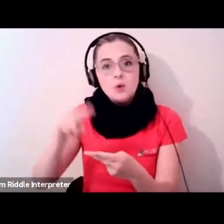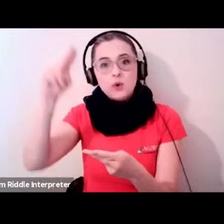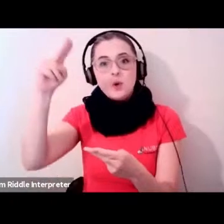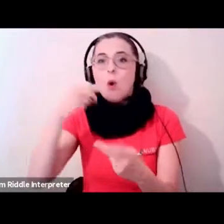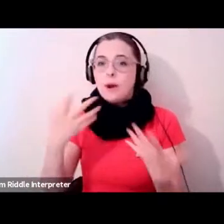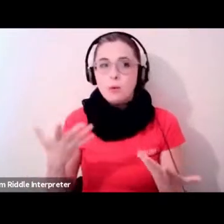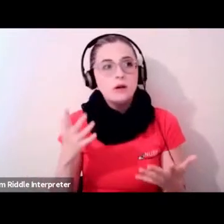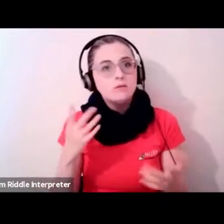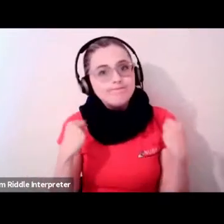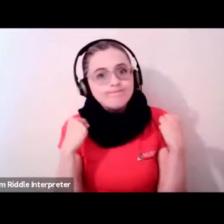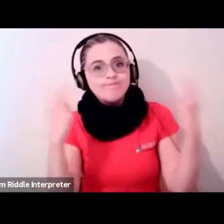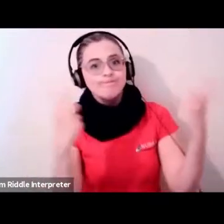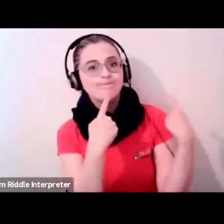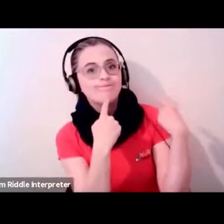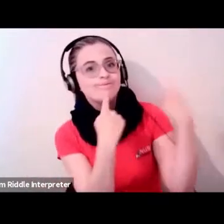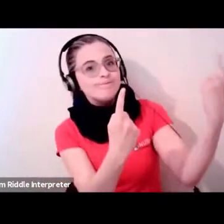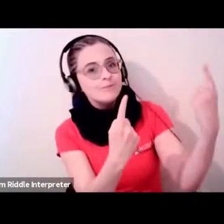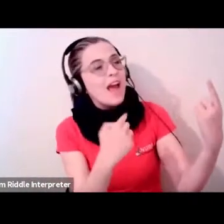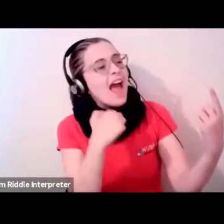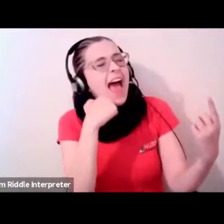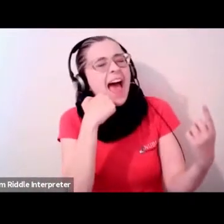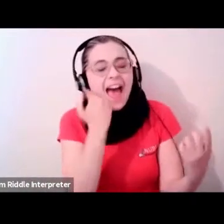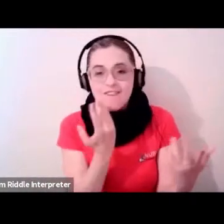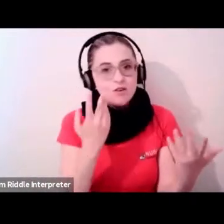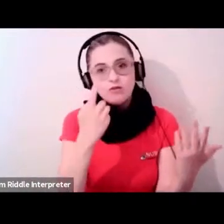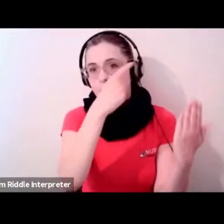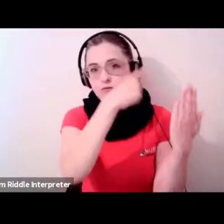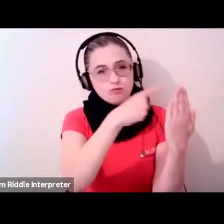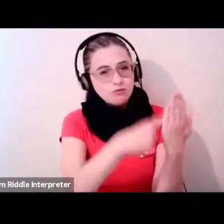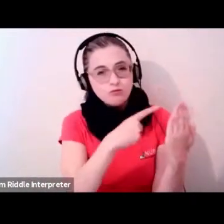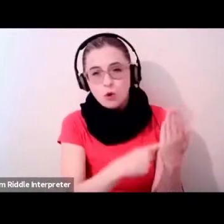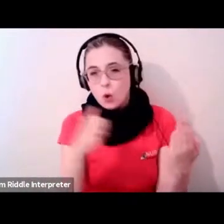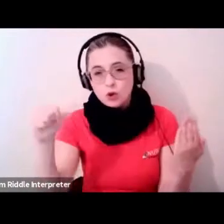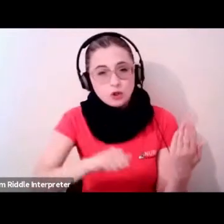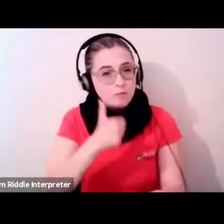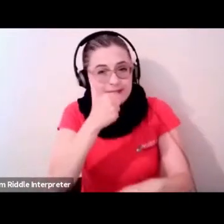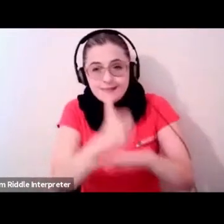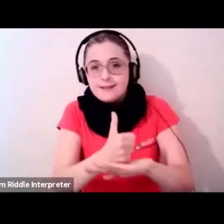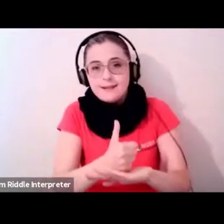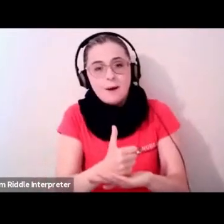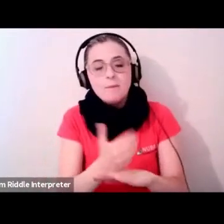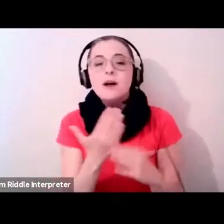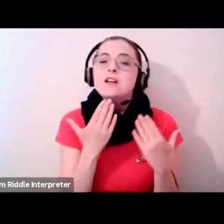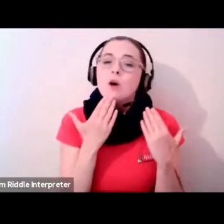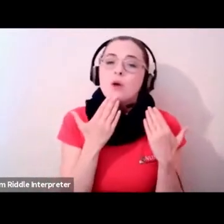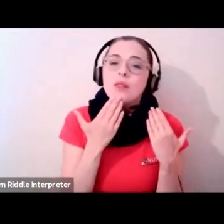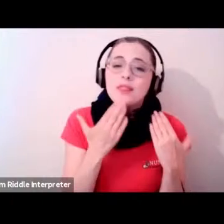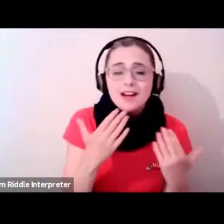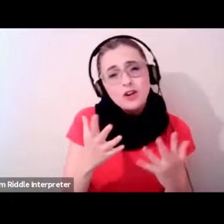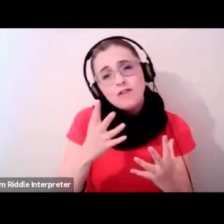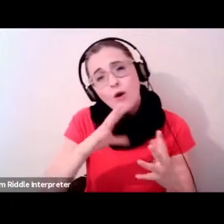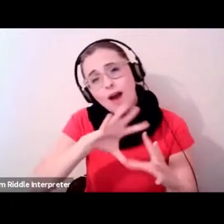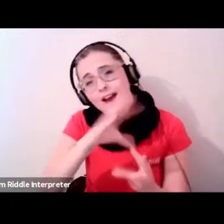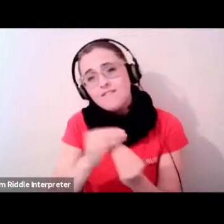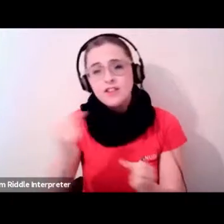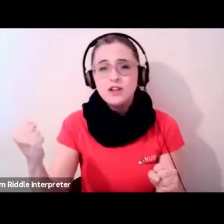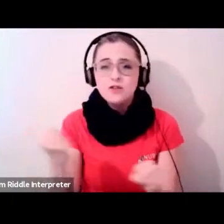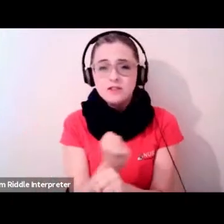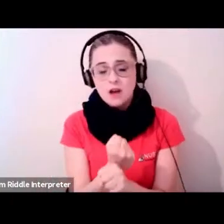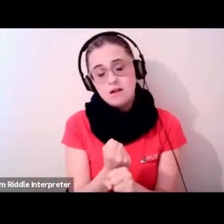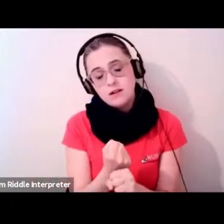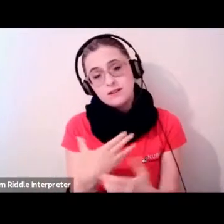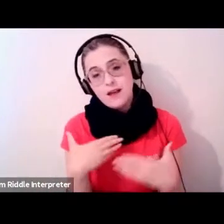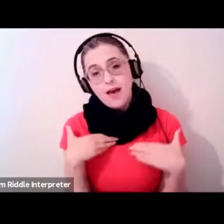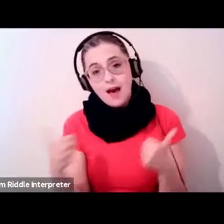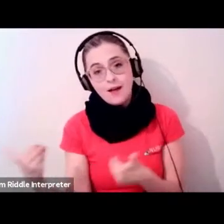and saying that every mitigation that we can have in place should be in place. Thank you for everything you've done as a health and